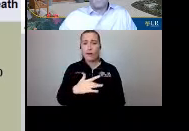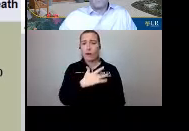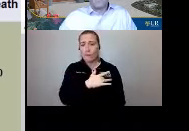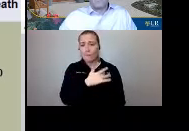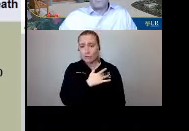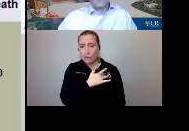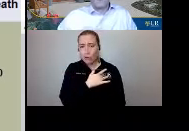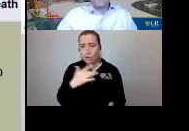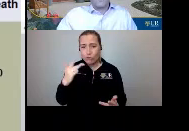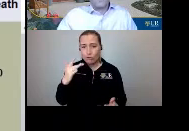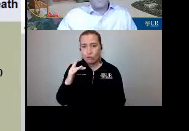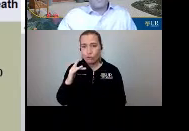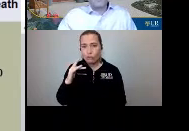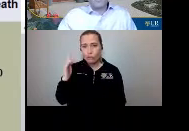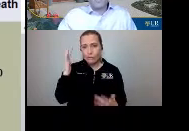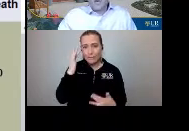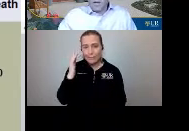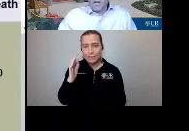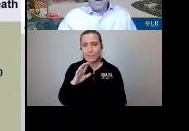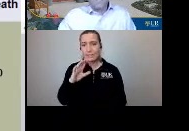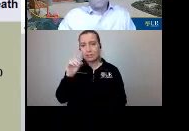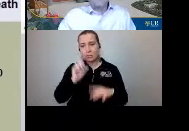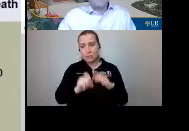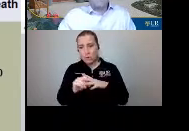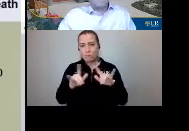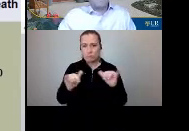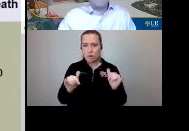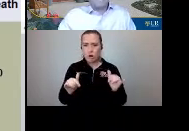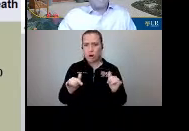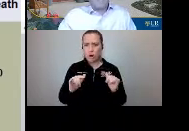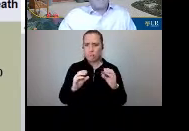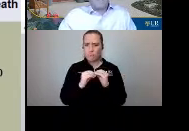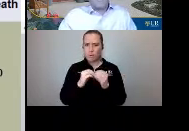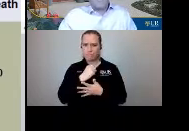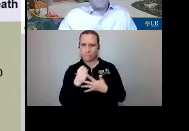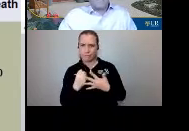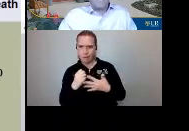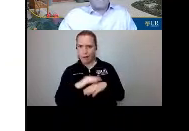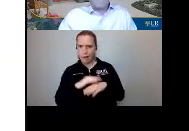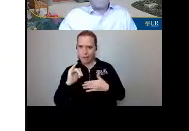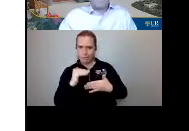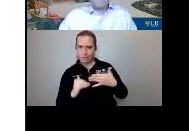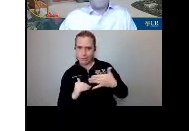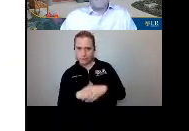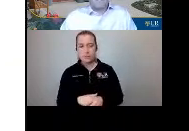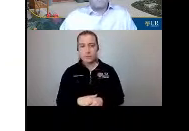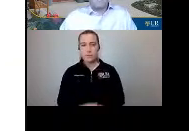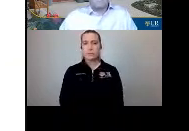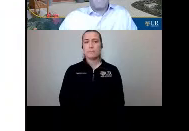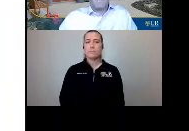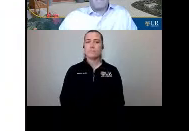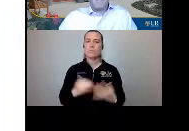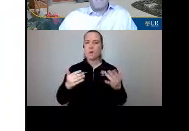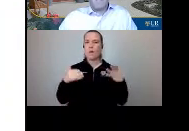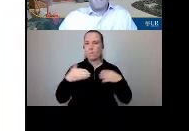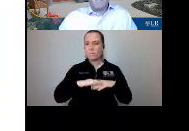cardiovascular disease and stroke are much lower on the list. So focusing in a little bit on